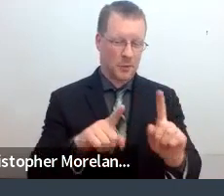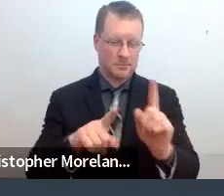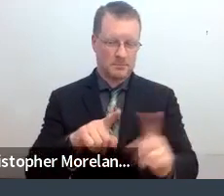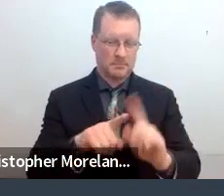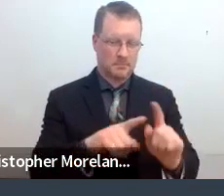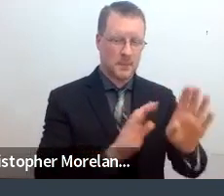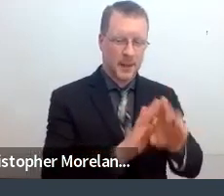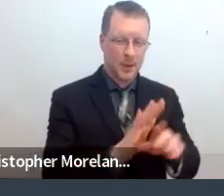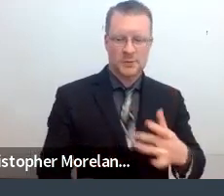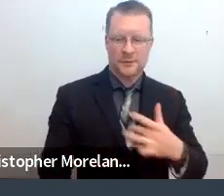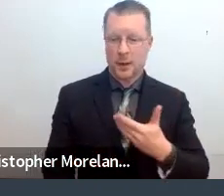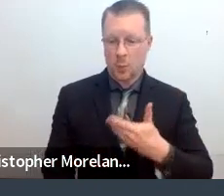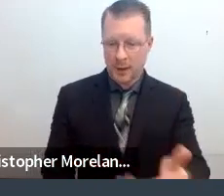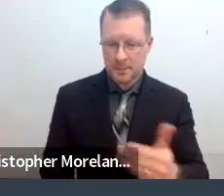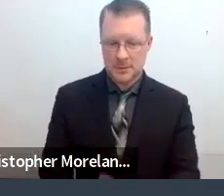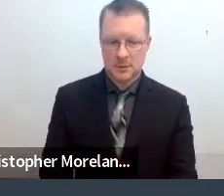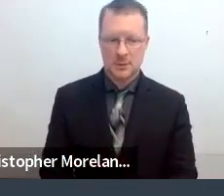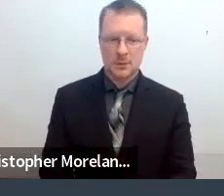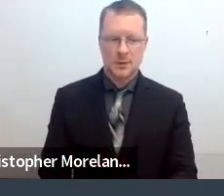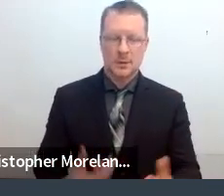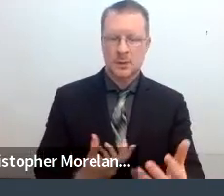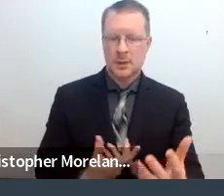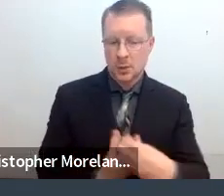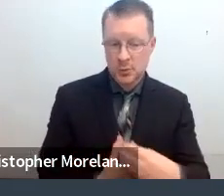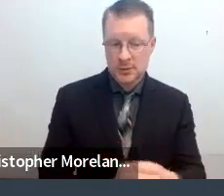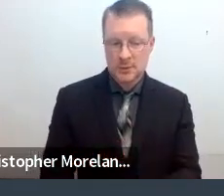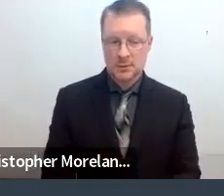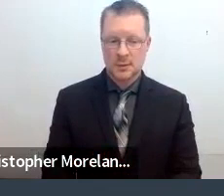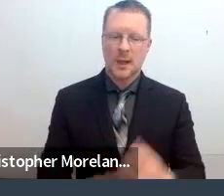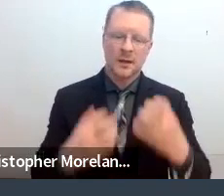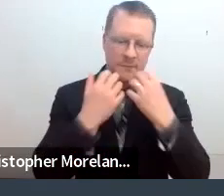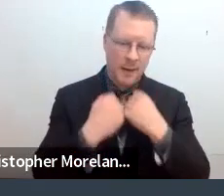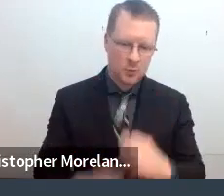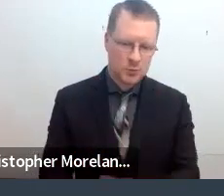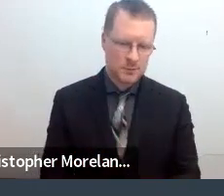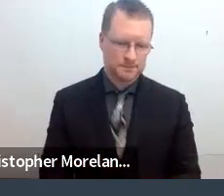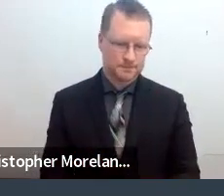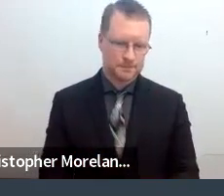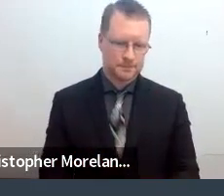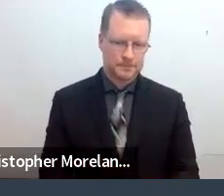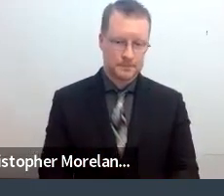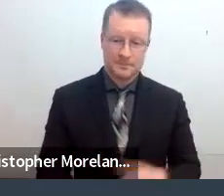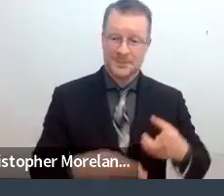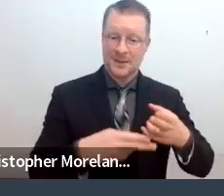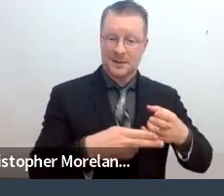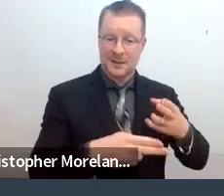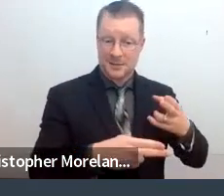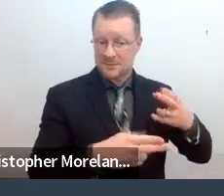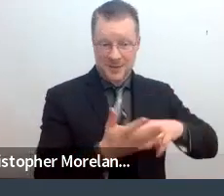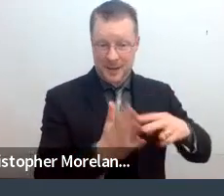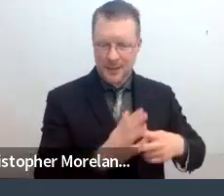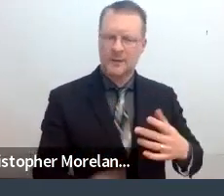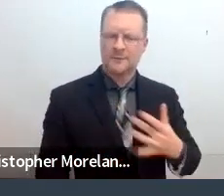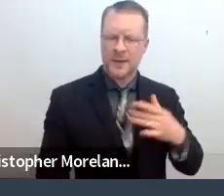of medicine that may interfere with people from all backgrounds feeling welcomed, included, and